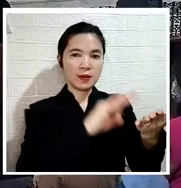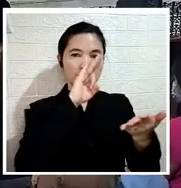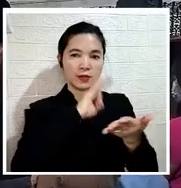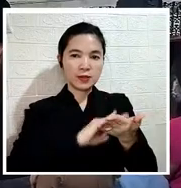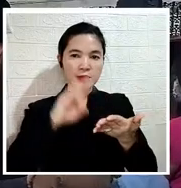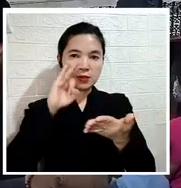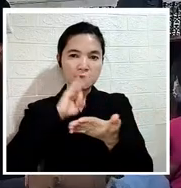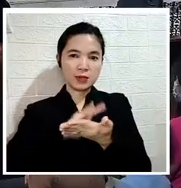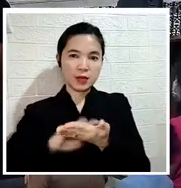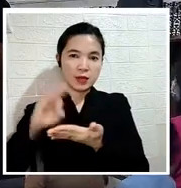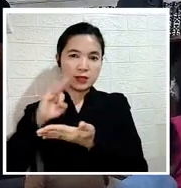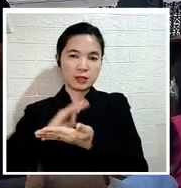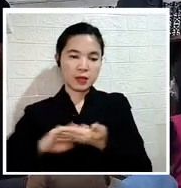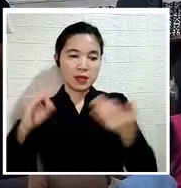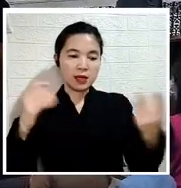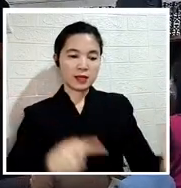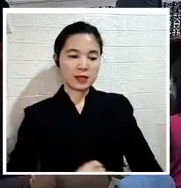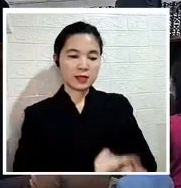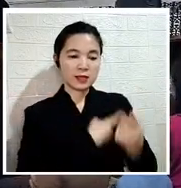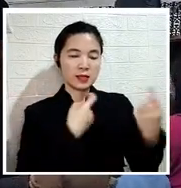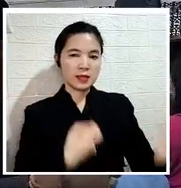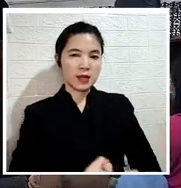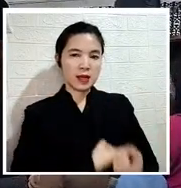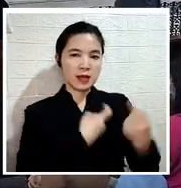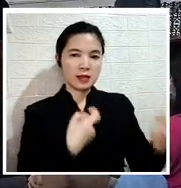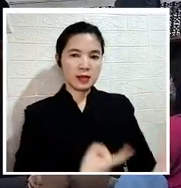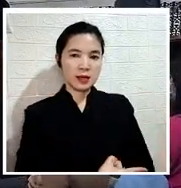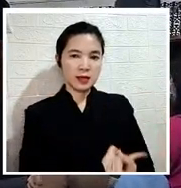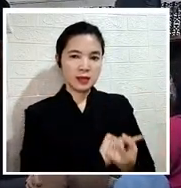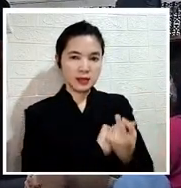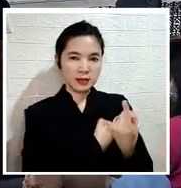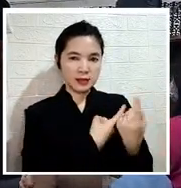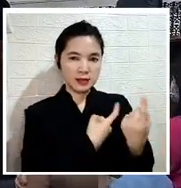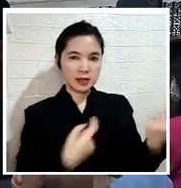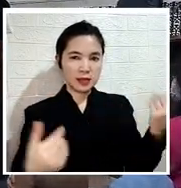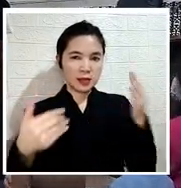who trespass against